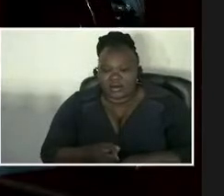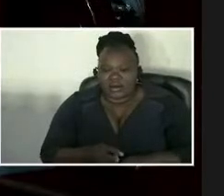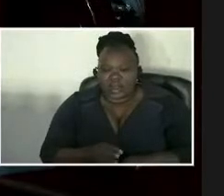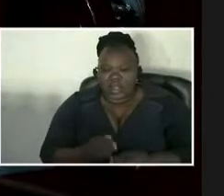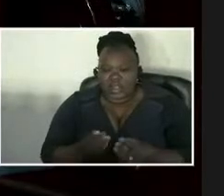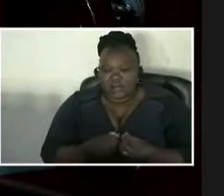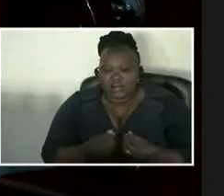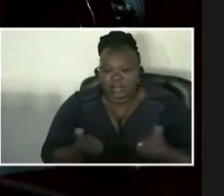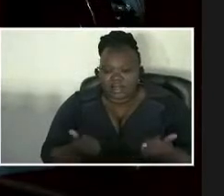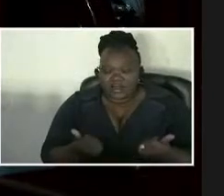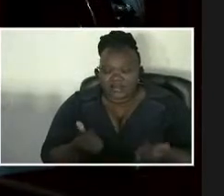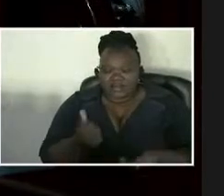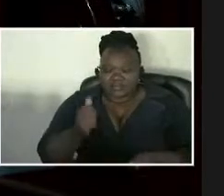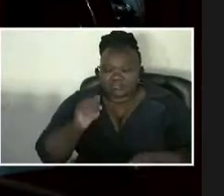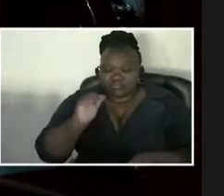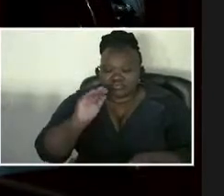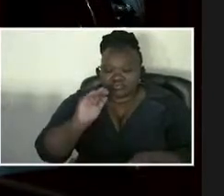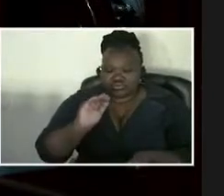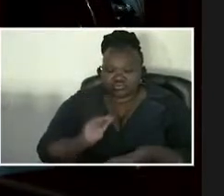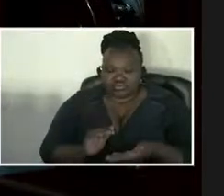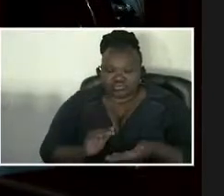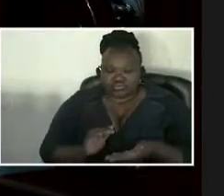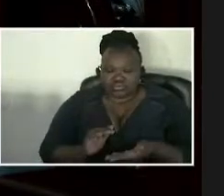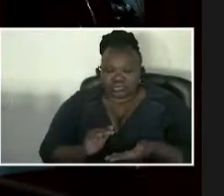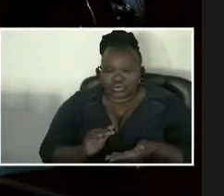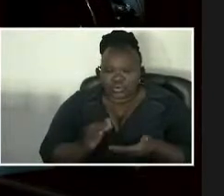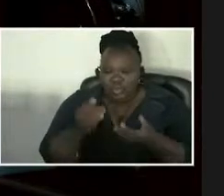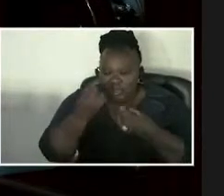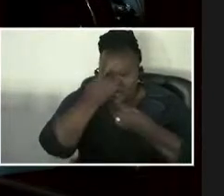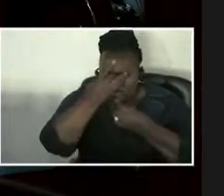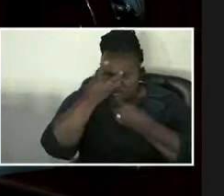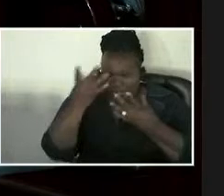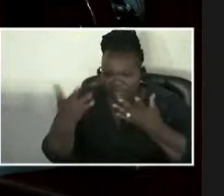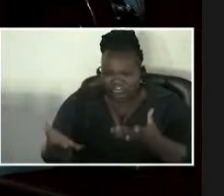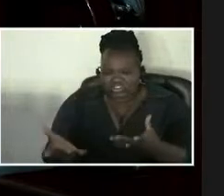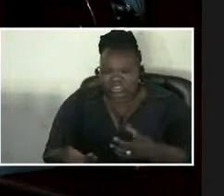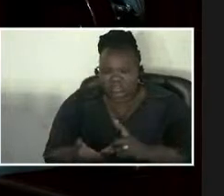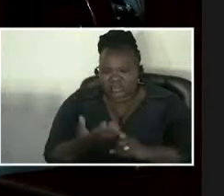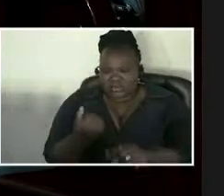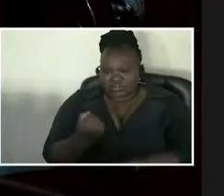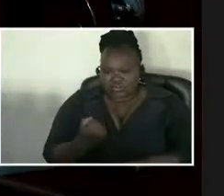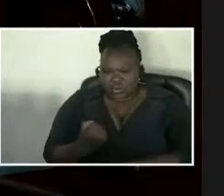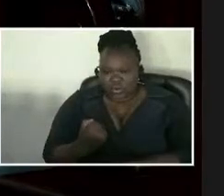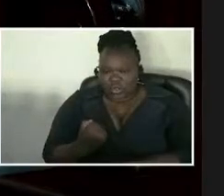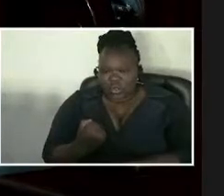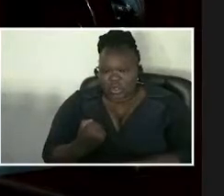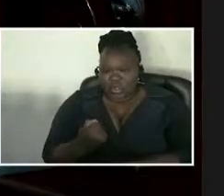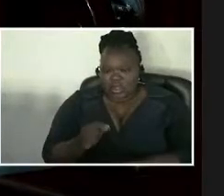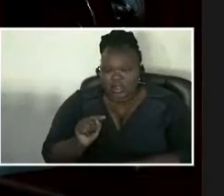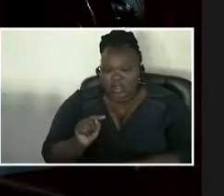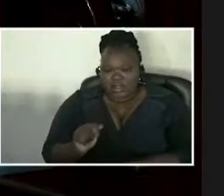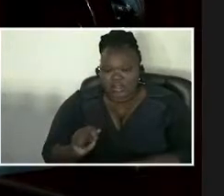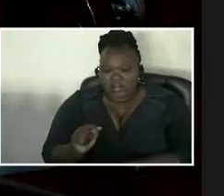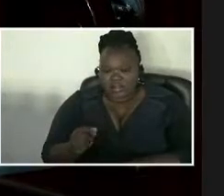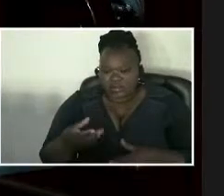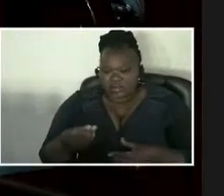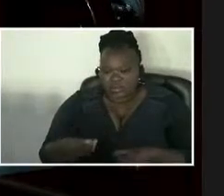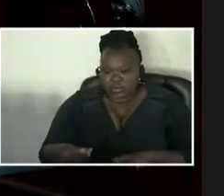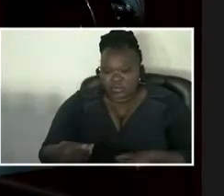numerous budget cuts the information that is obtained in the following source documents